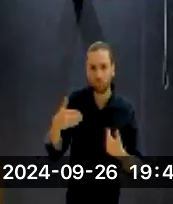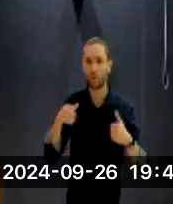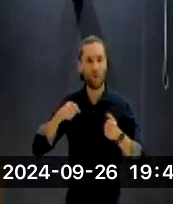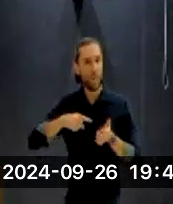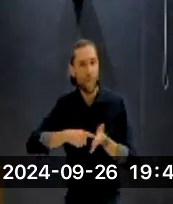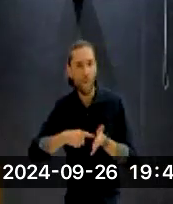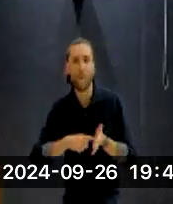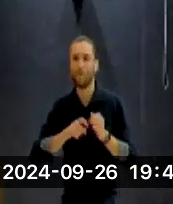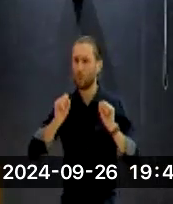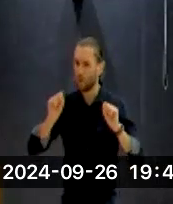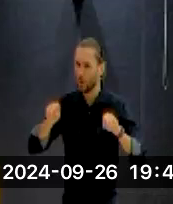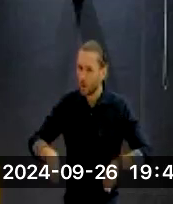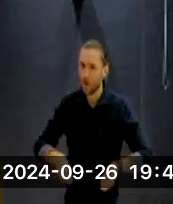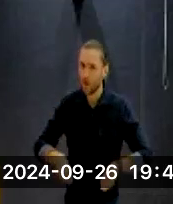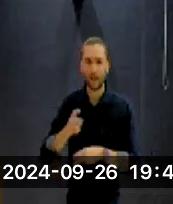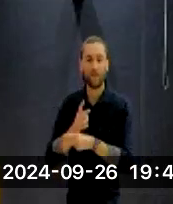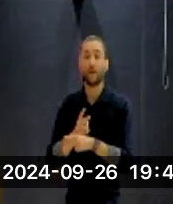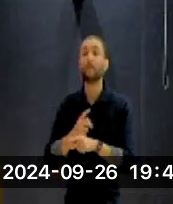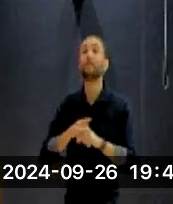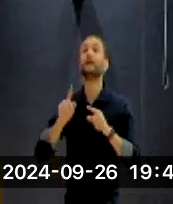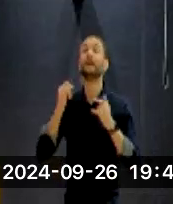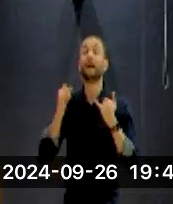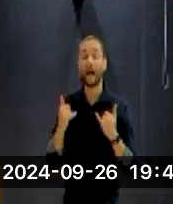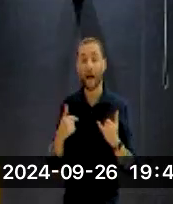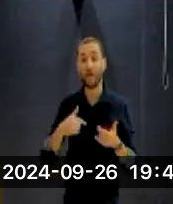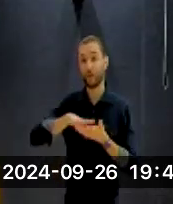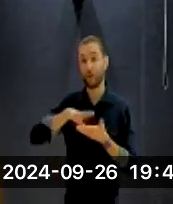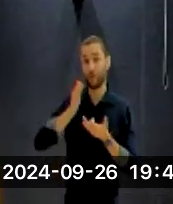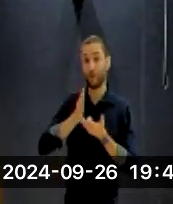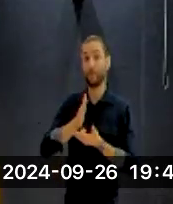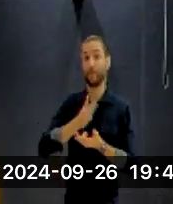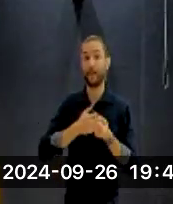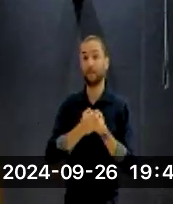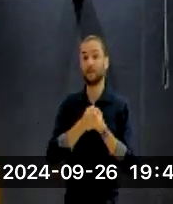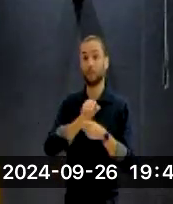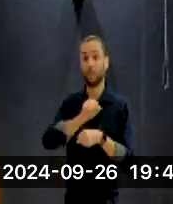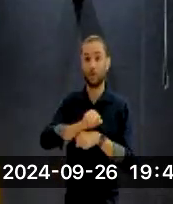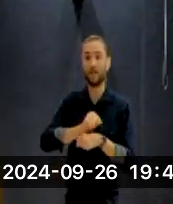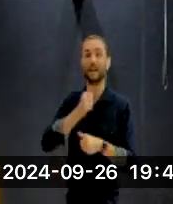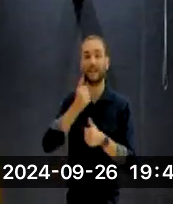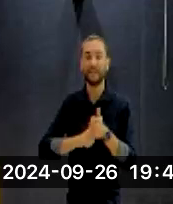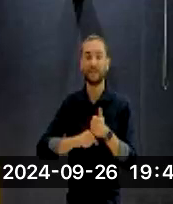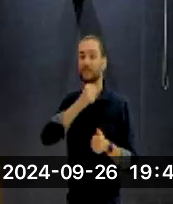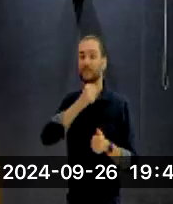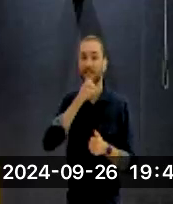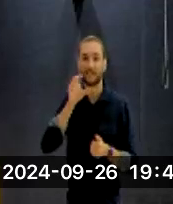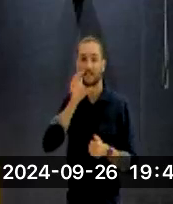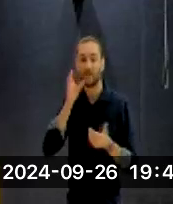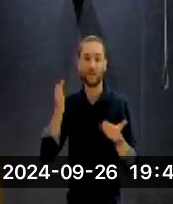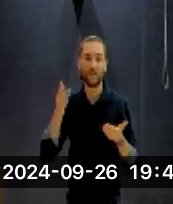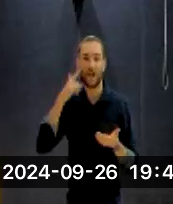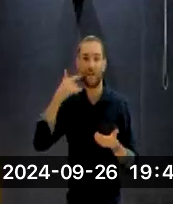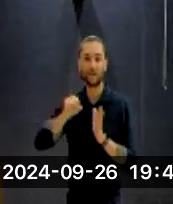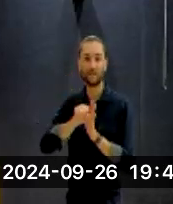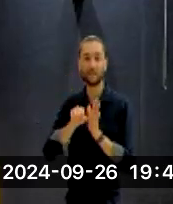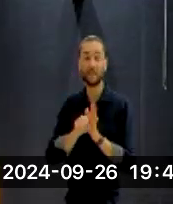didn't know then that I know now with my advocacy work is that every senior, at least in California, is worth about $250,000 to